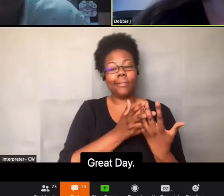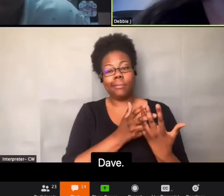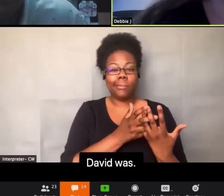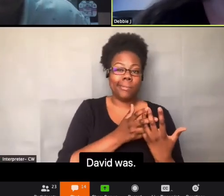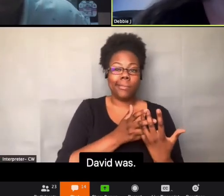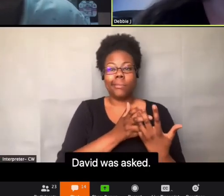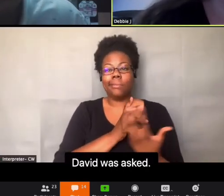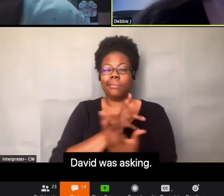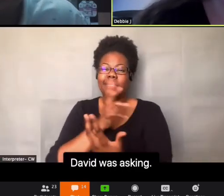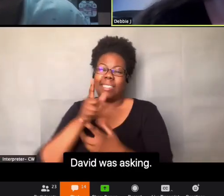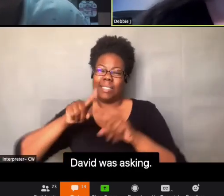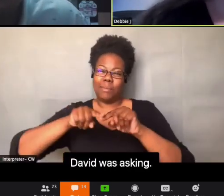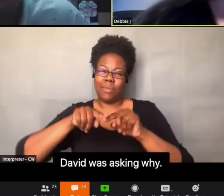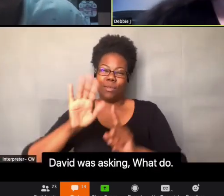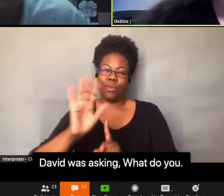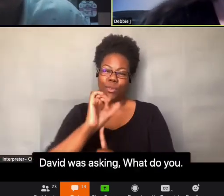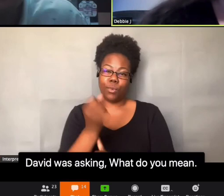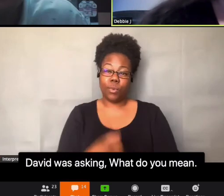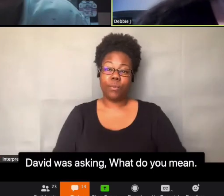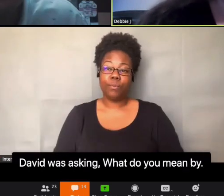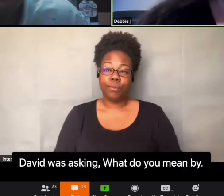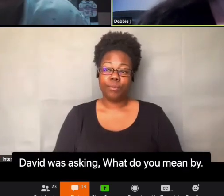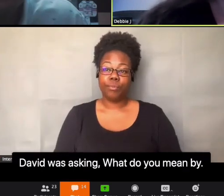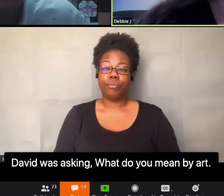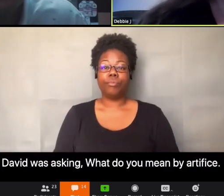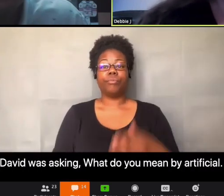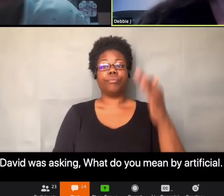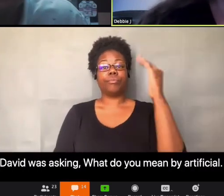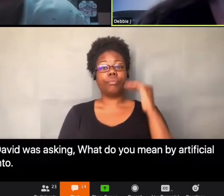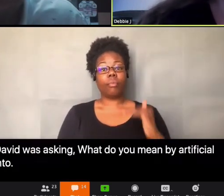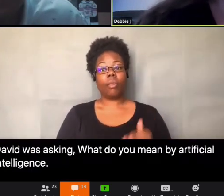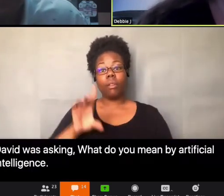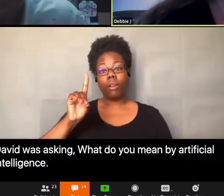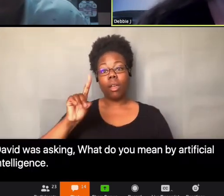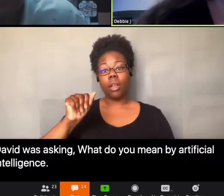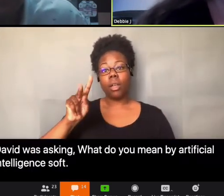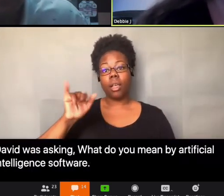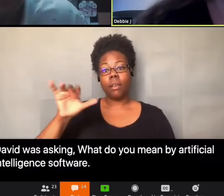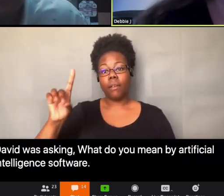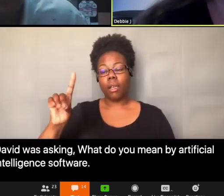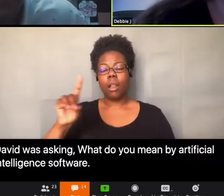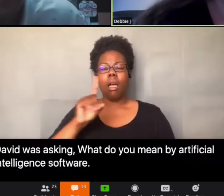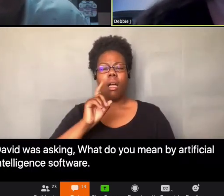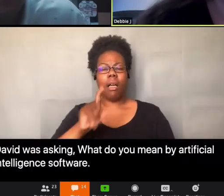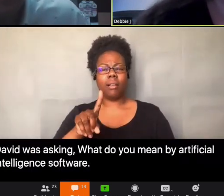David was asking, what do you mean by artificial intelligence software?